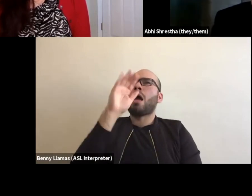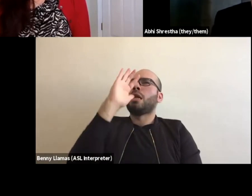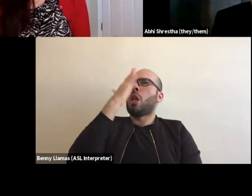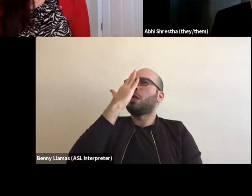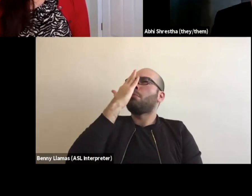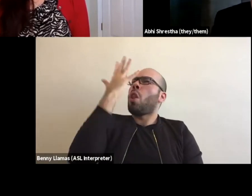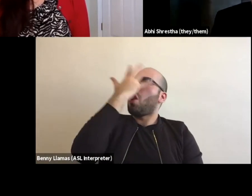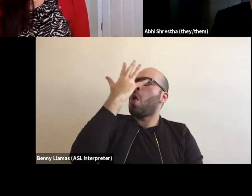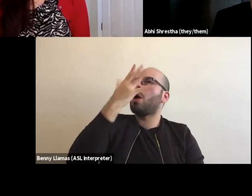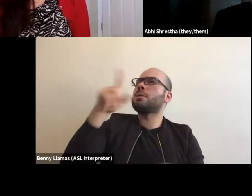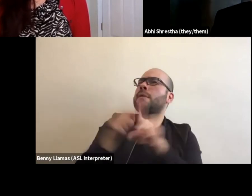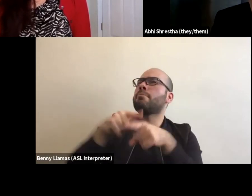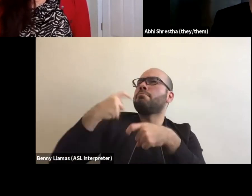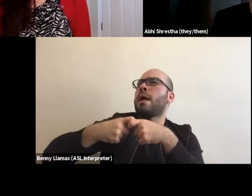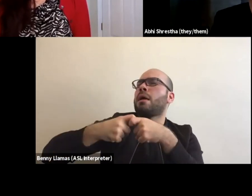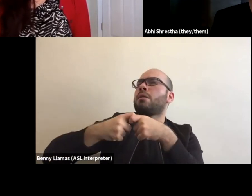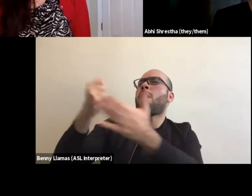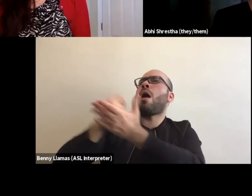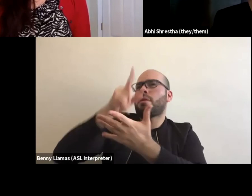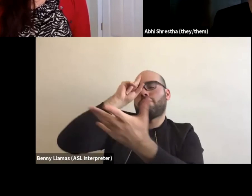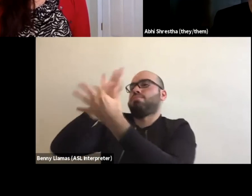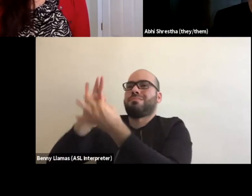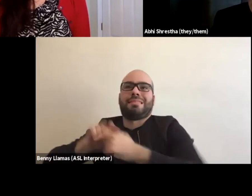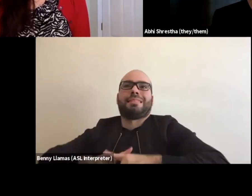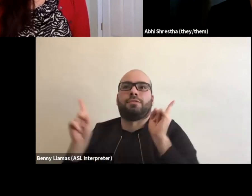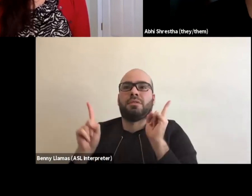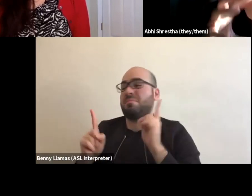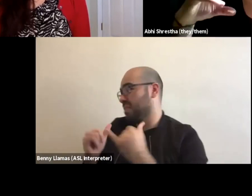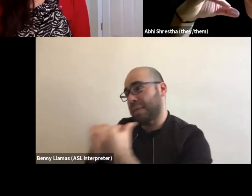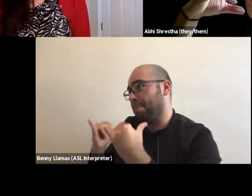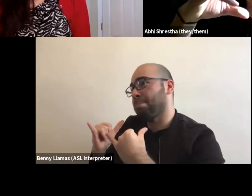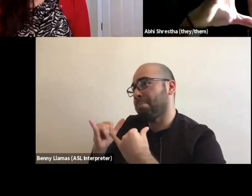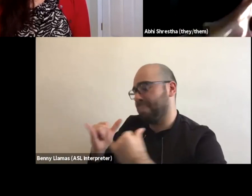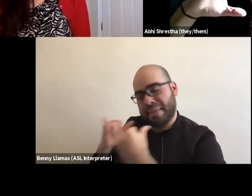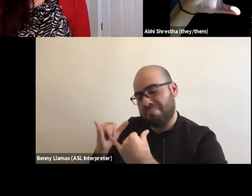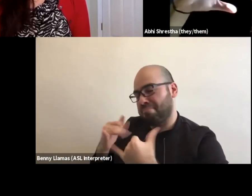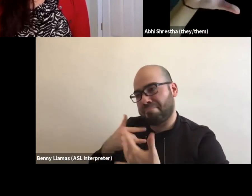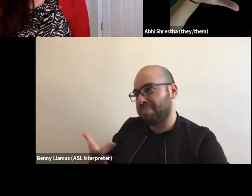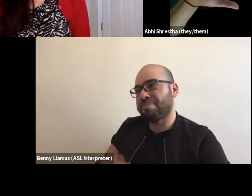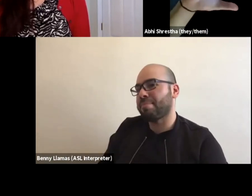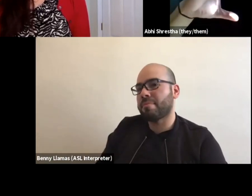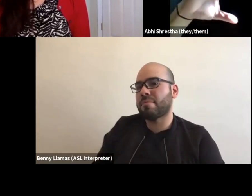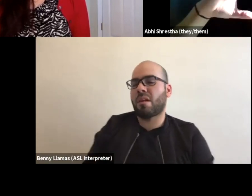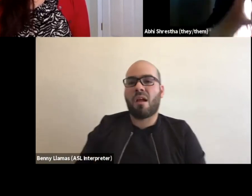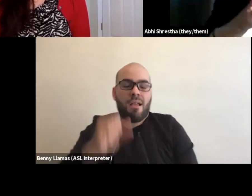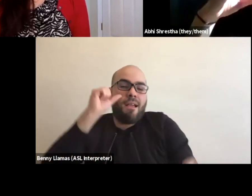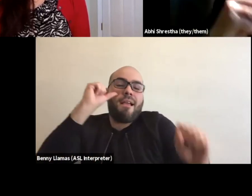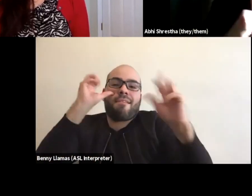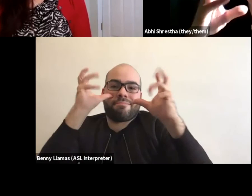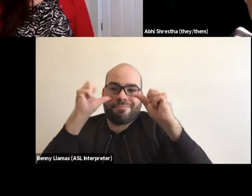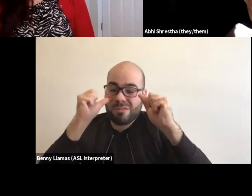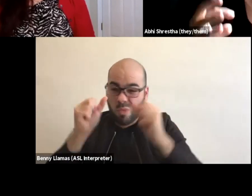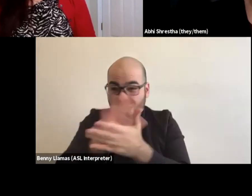I love. Awesome. Y'all, and again, we're gonna have a challenge at the end. So this is